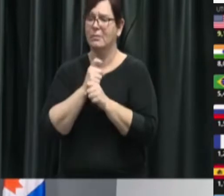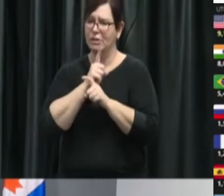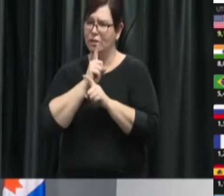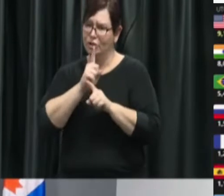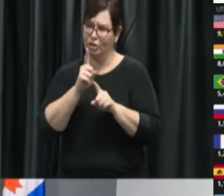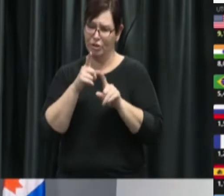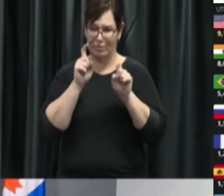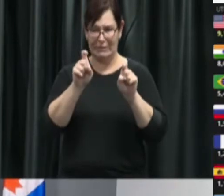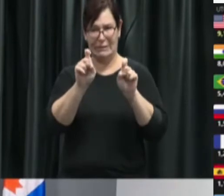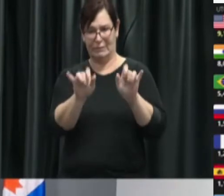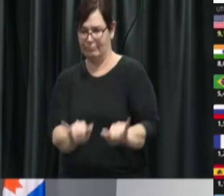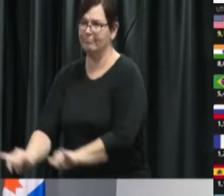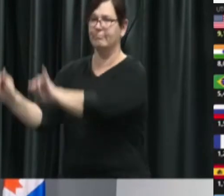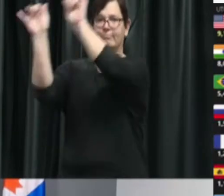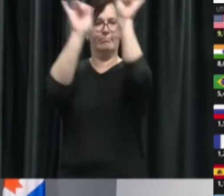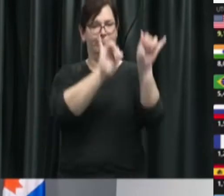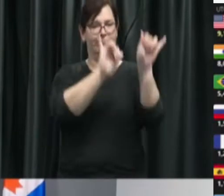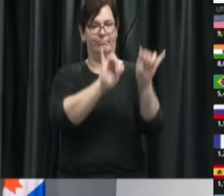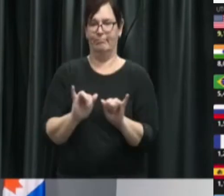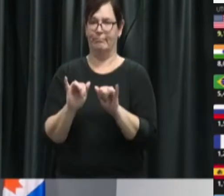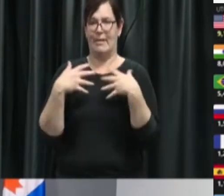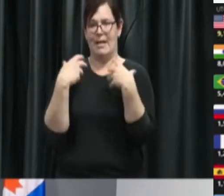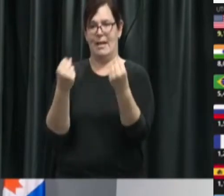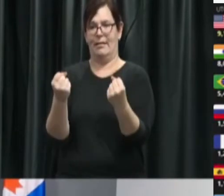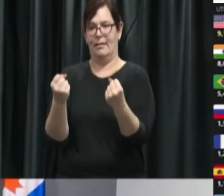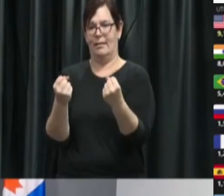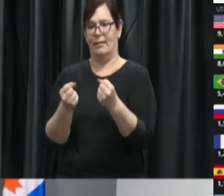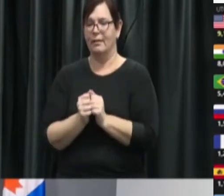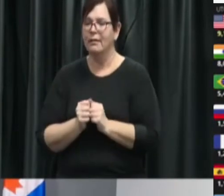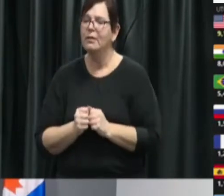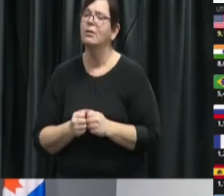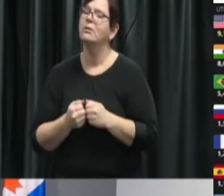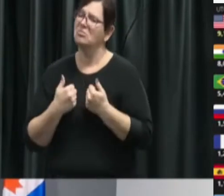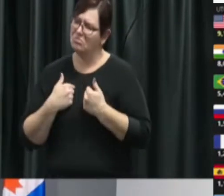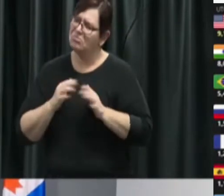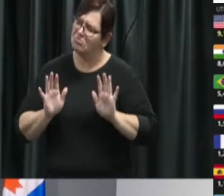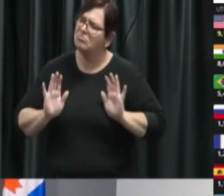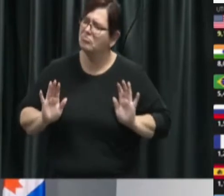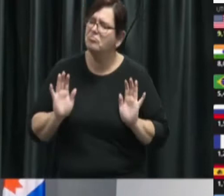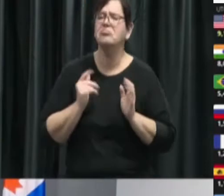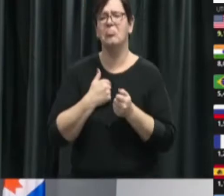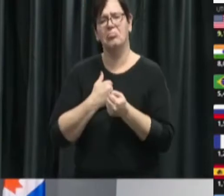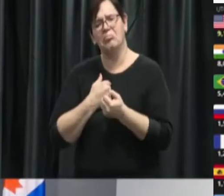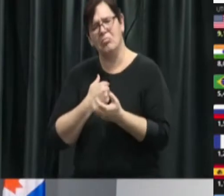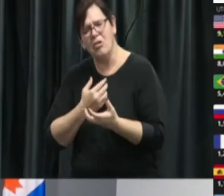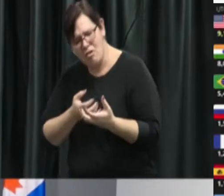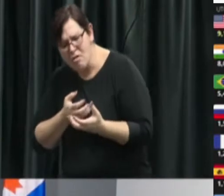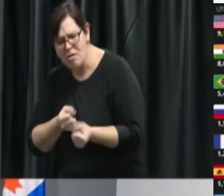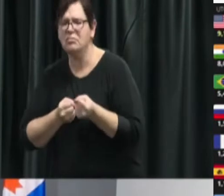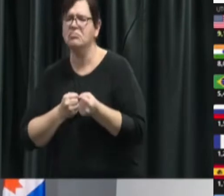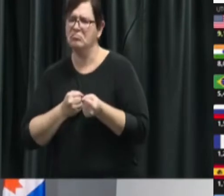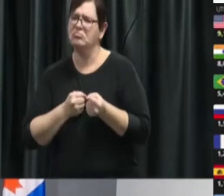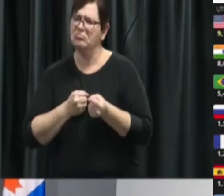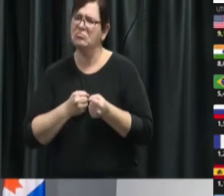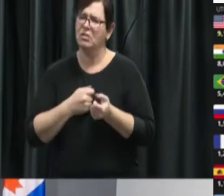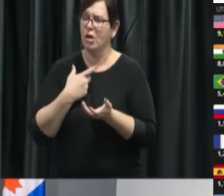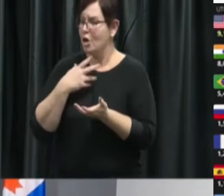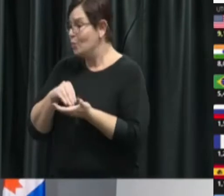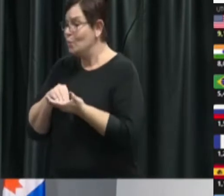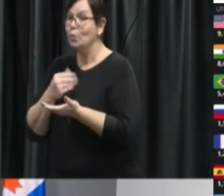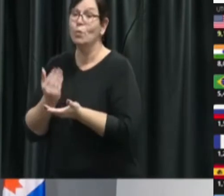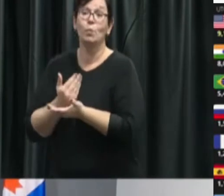feel confident we have seen in the pandemic a new understanding of what can be achieved when we